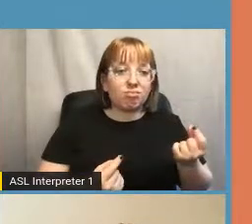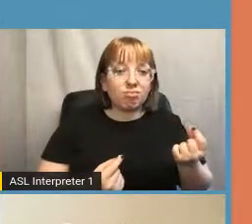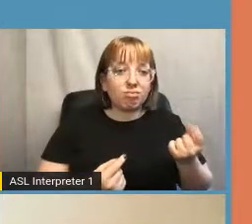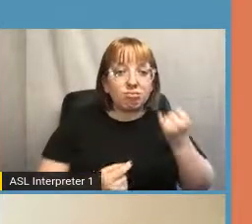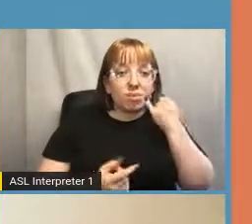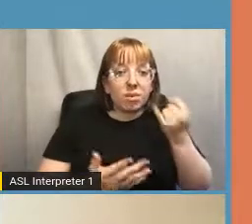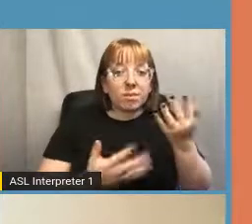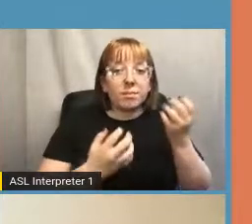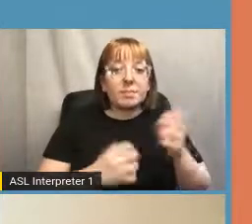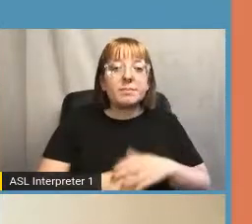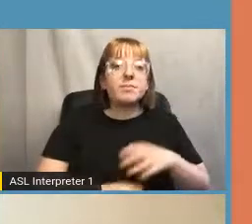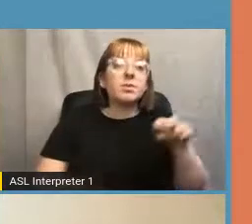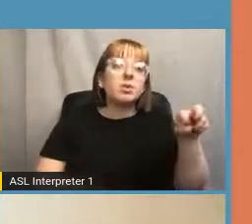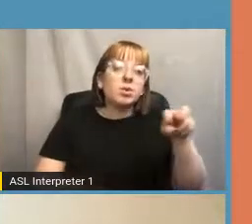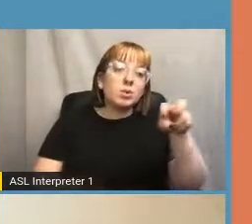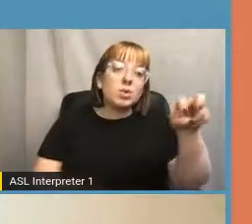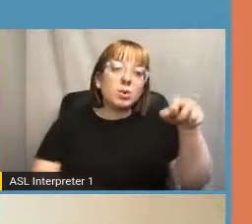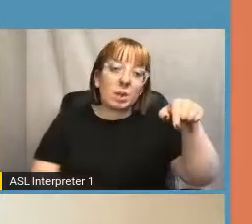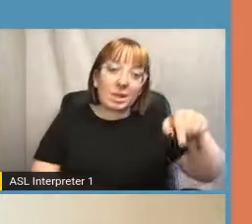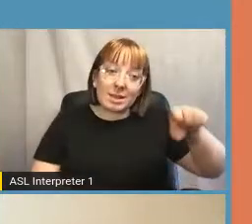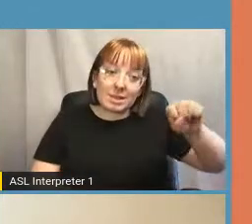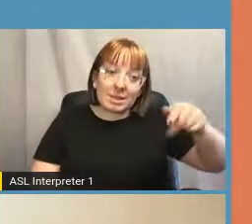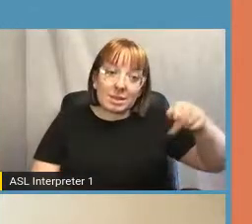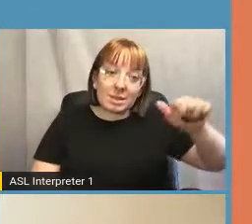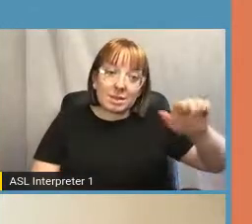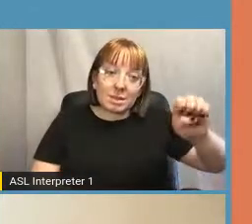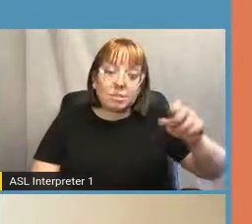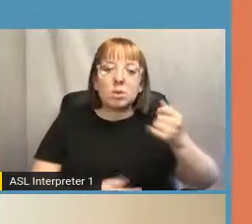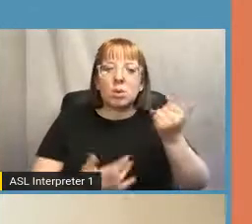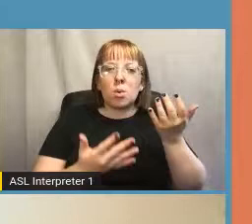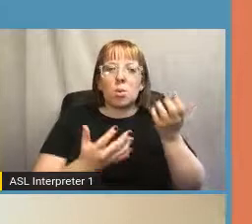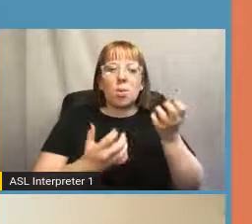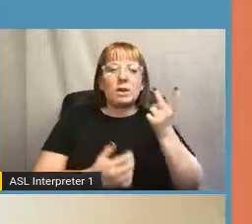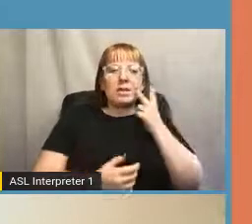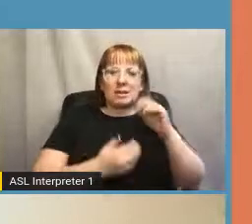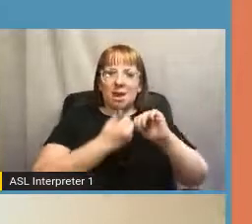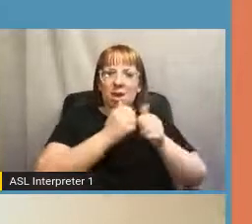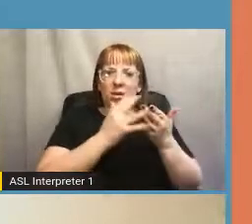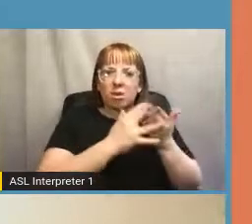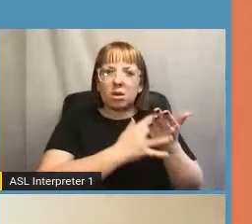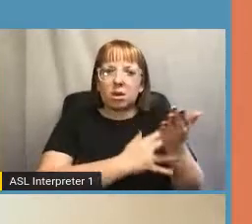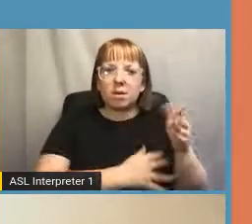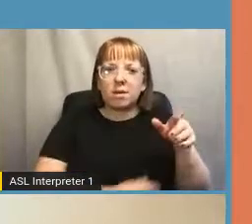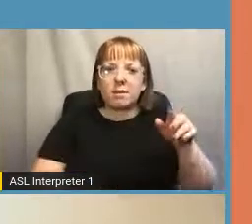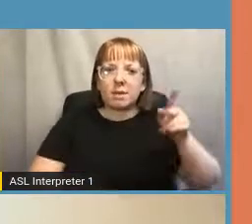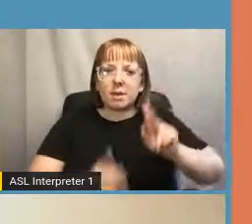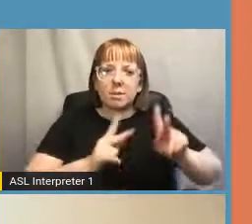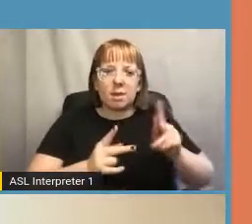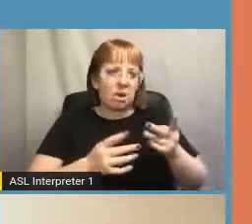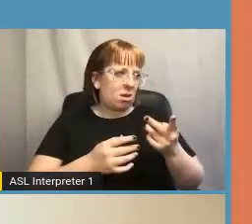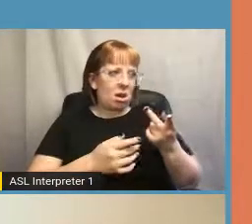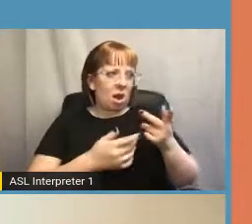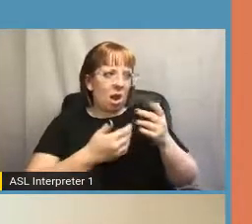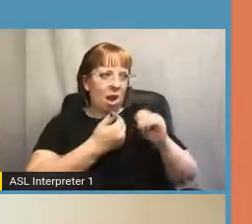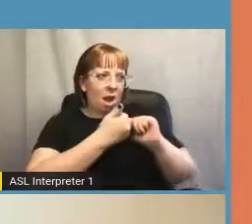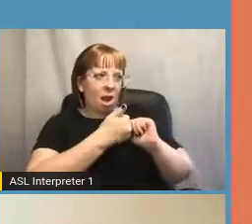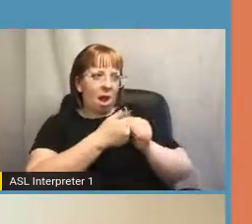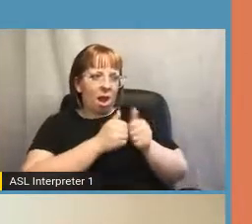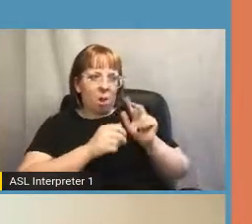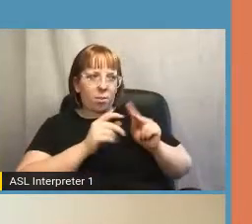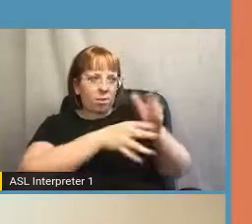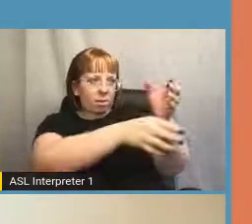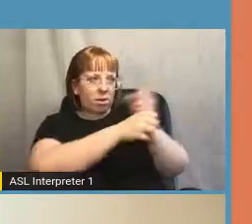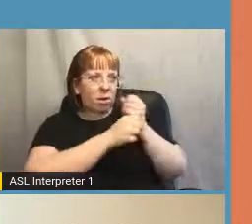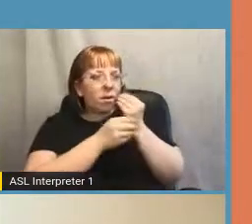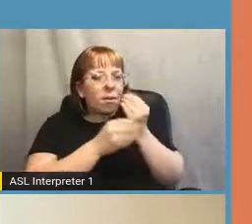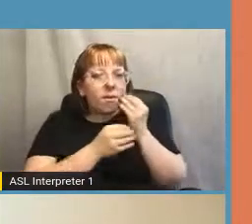And so touring the space is important. You want to see how to navigate the space. You want to see how people would get information if they wanted it. Are